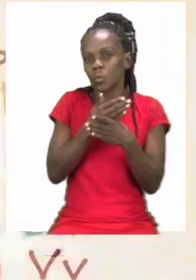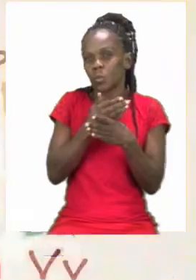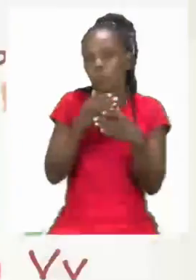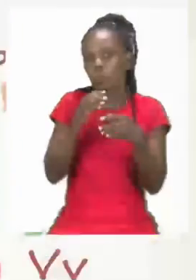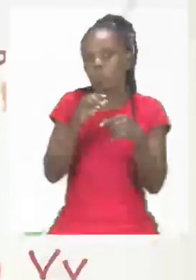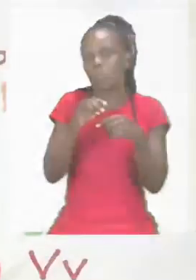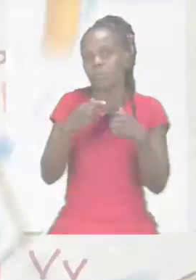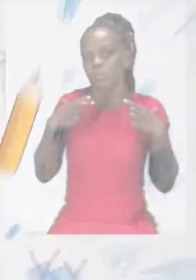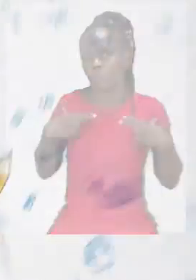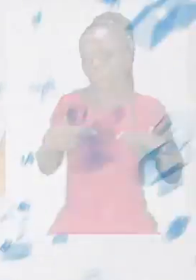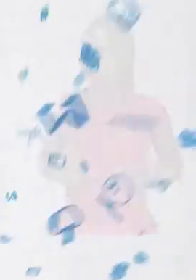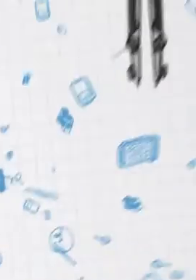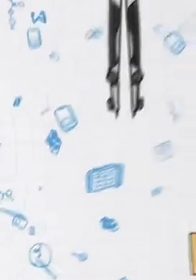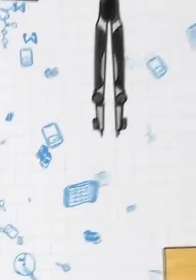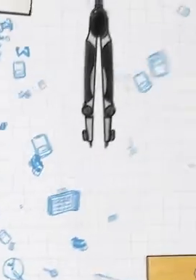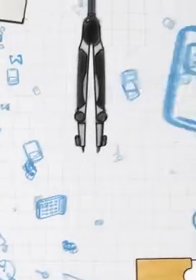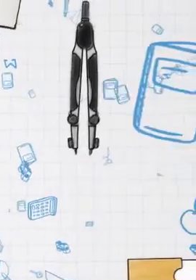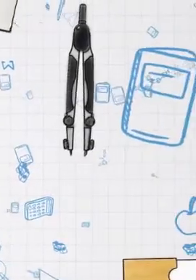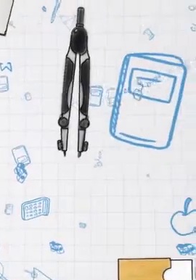parts.